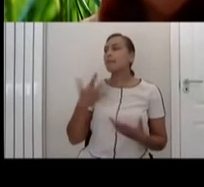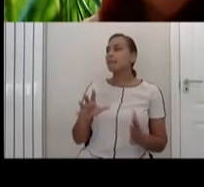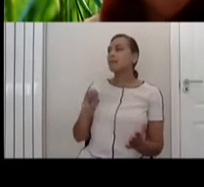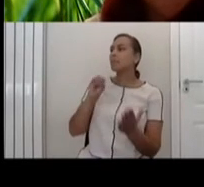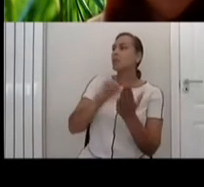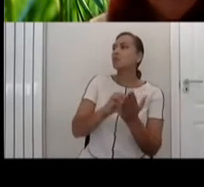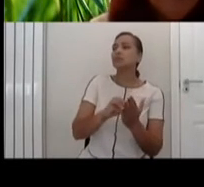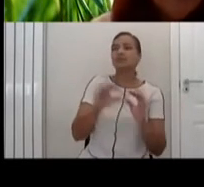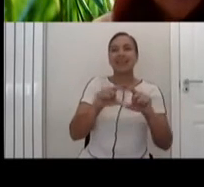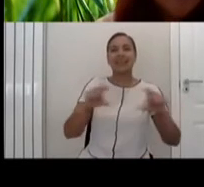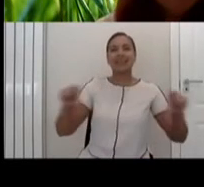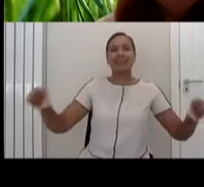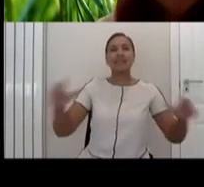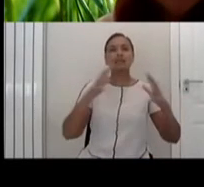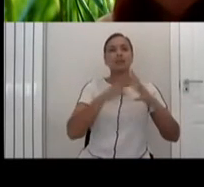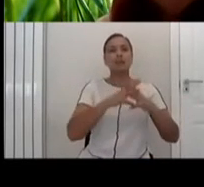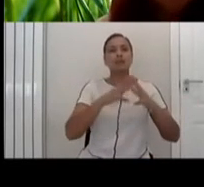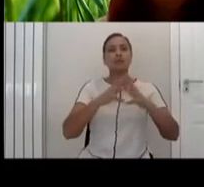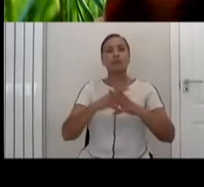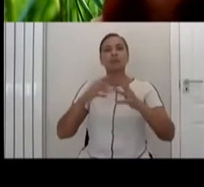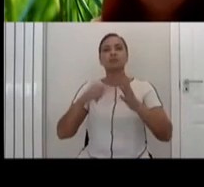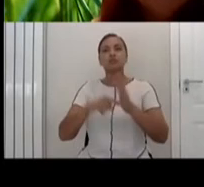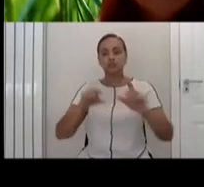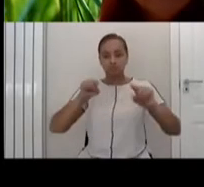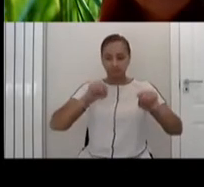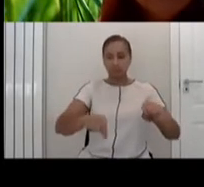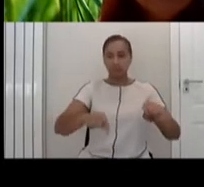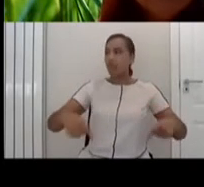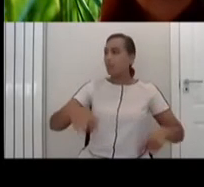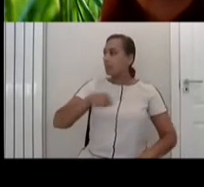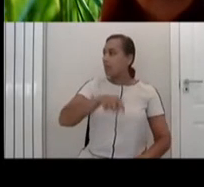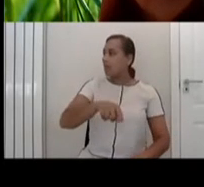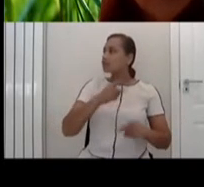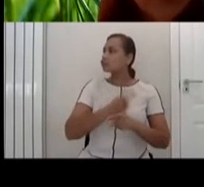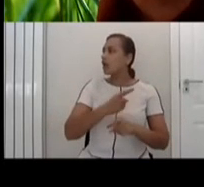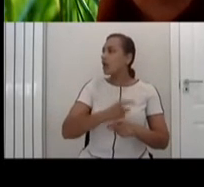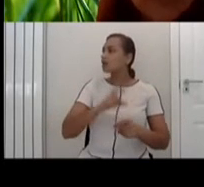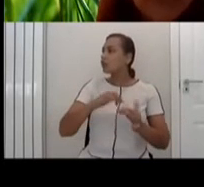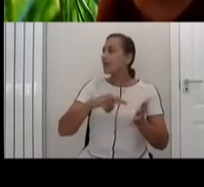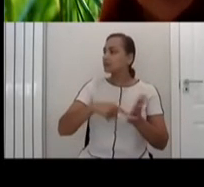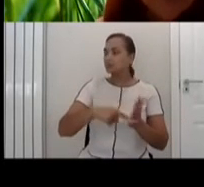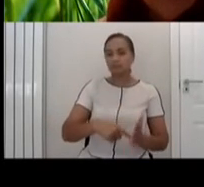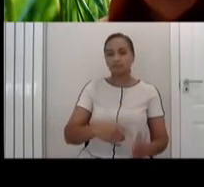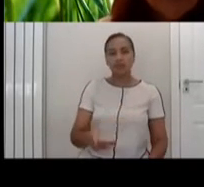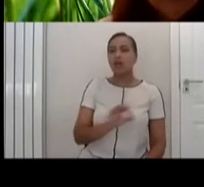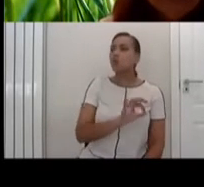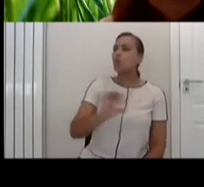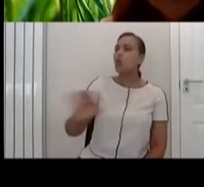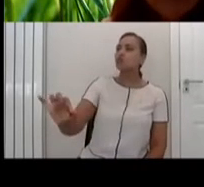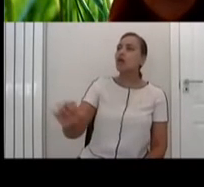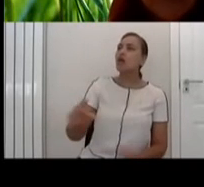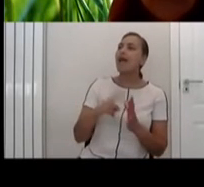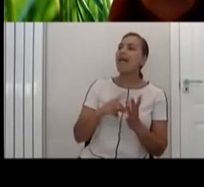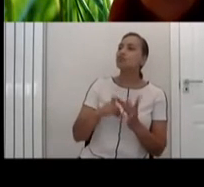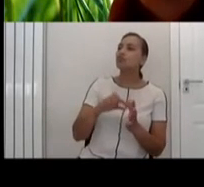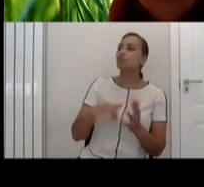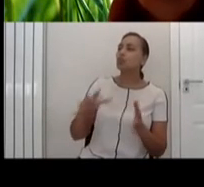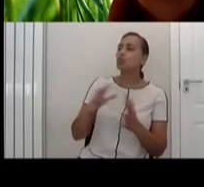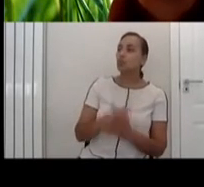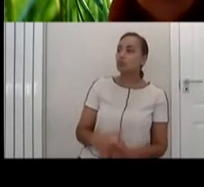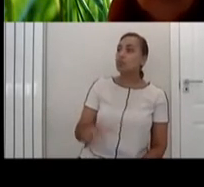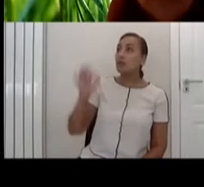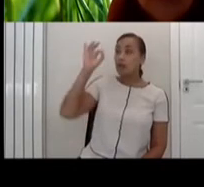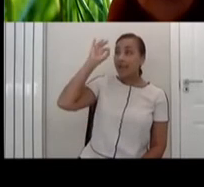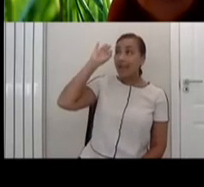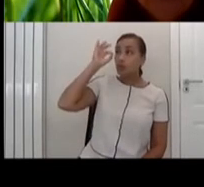it. Yes. So the next question is for Andrew, I think, here. So can the council